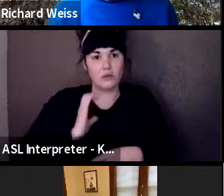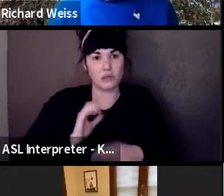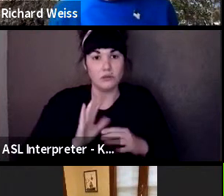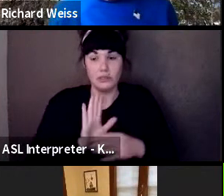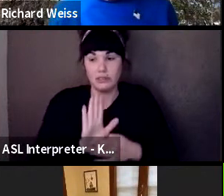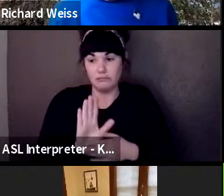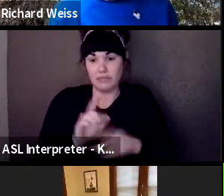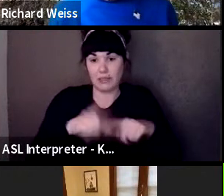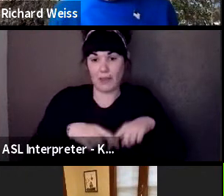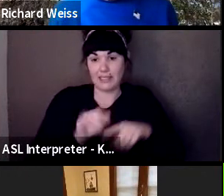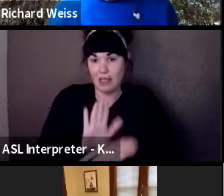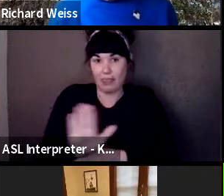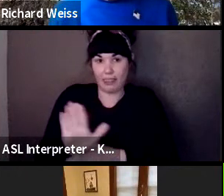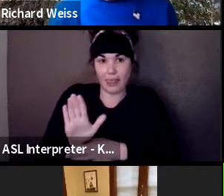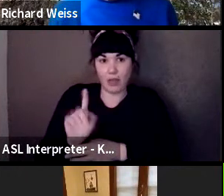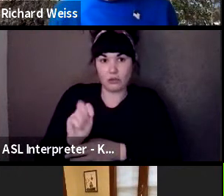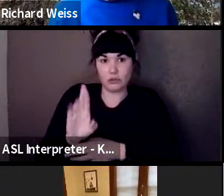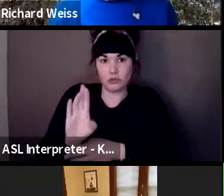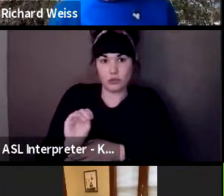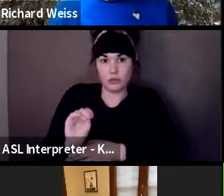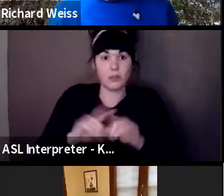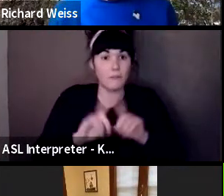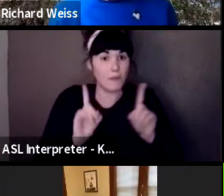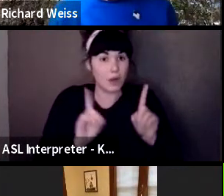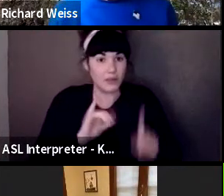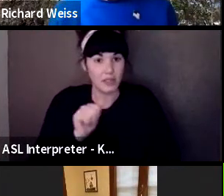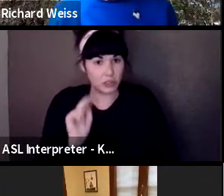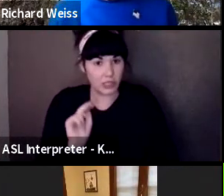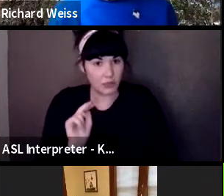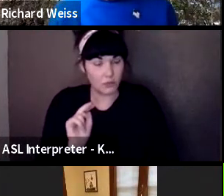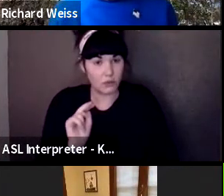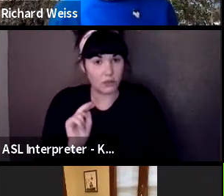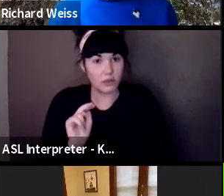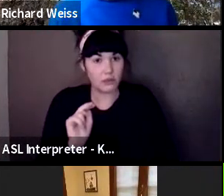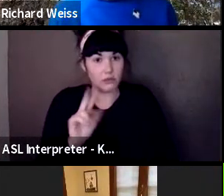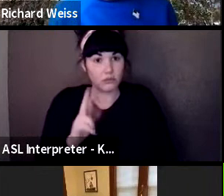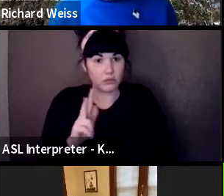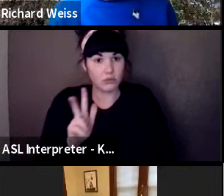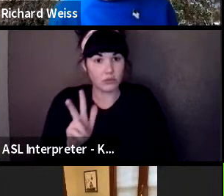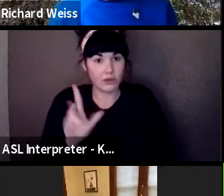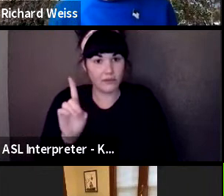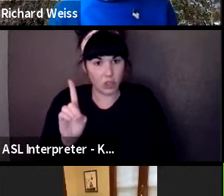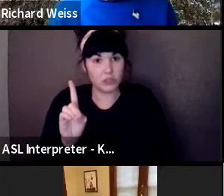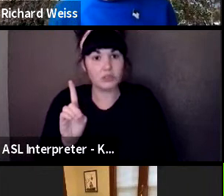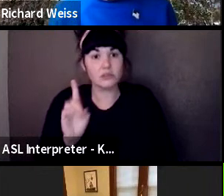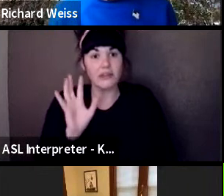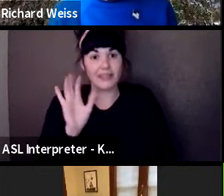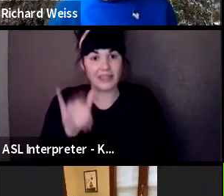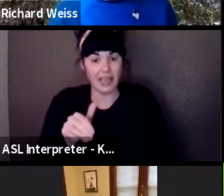to the January 3rd, 31st contract end date.